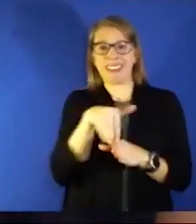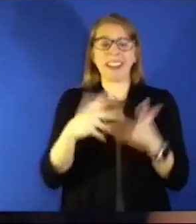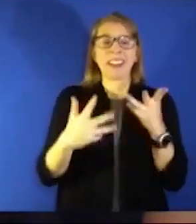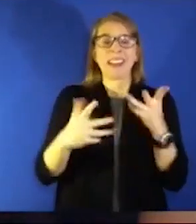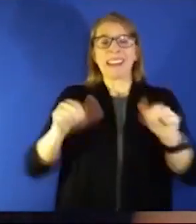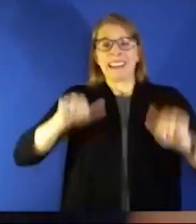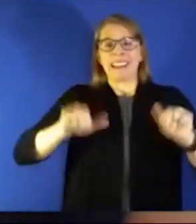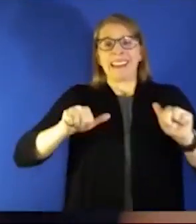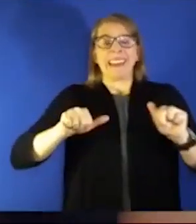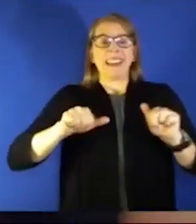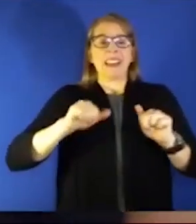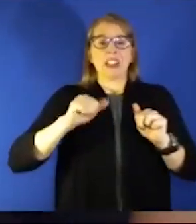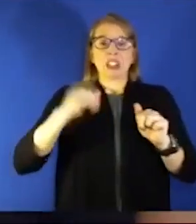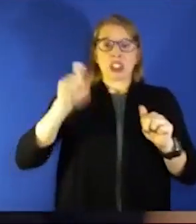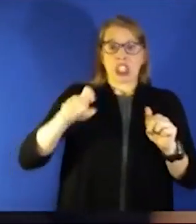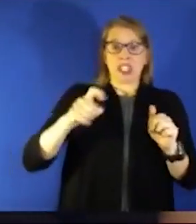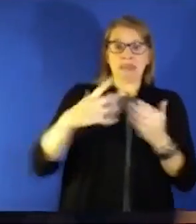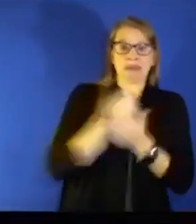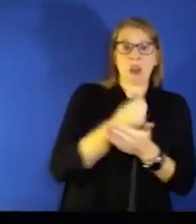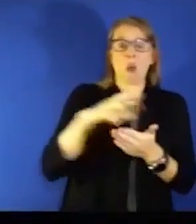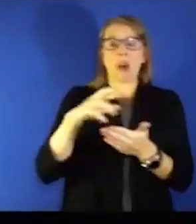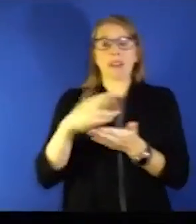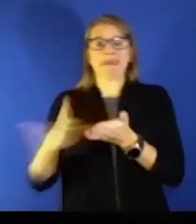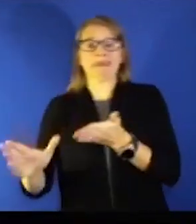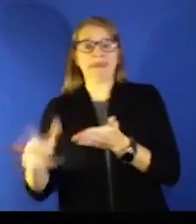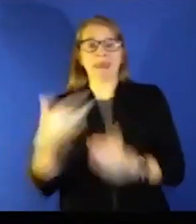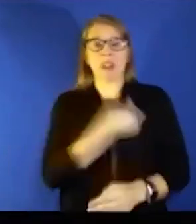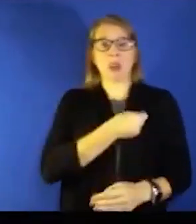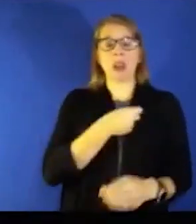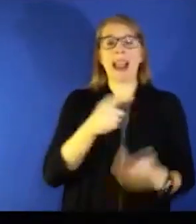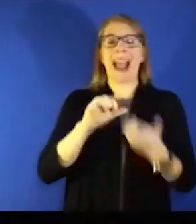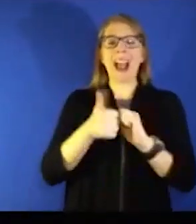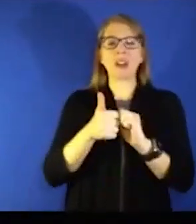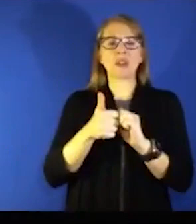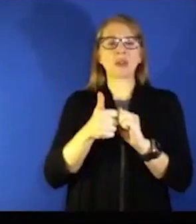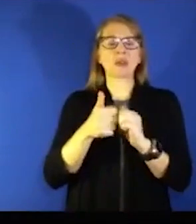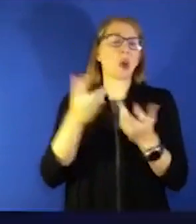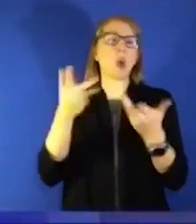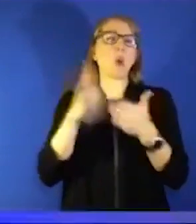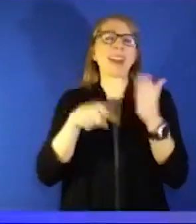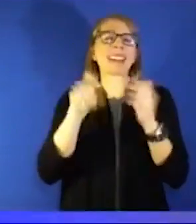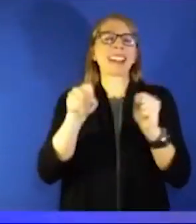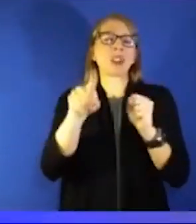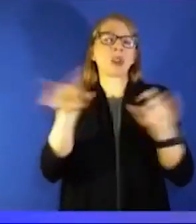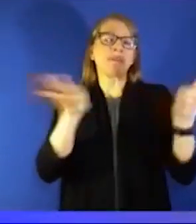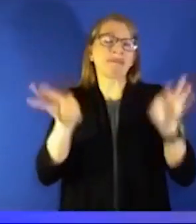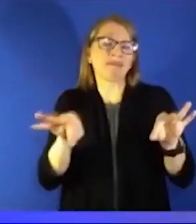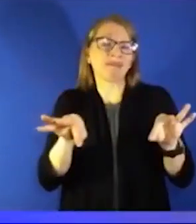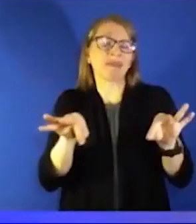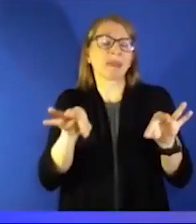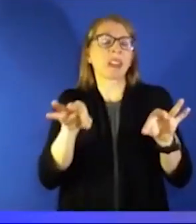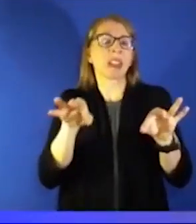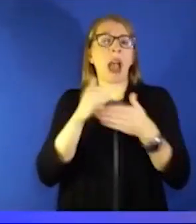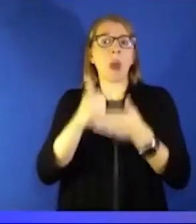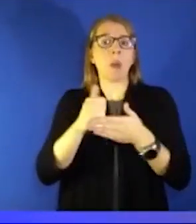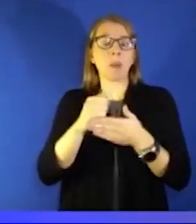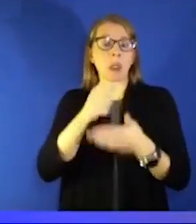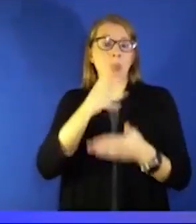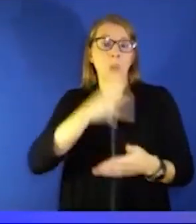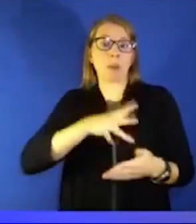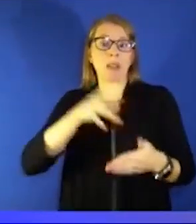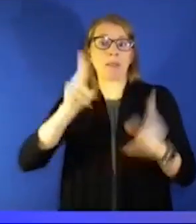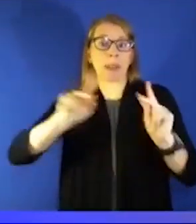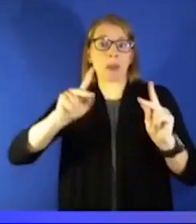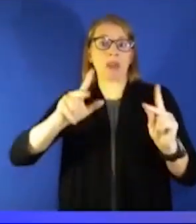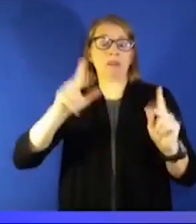that? What can you do to help people work through that decision? What can you say? Well, I think when I talk to patients about the flu vaccine,